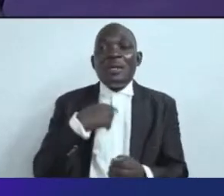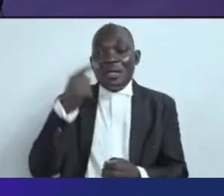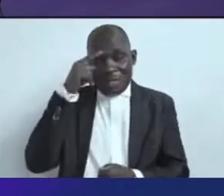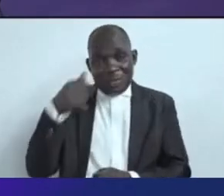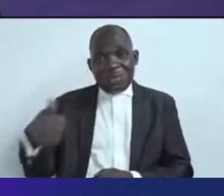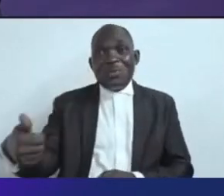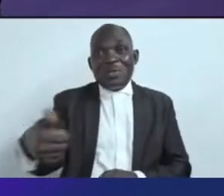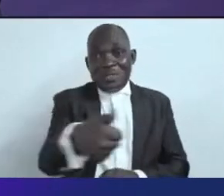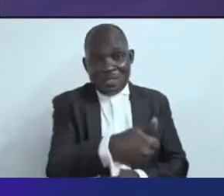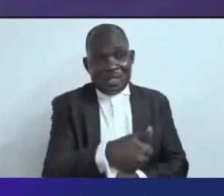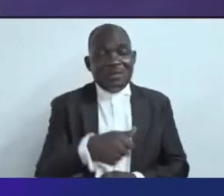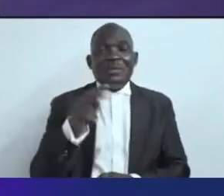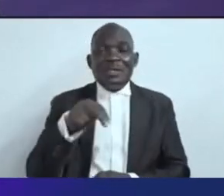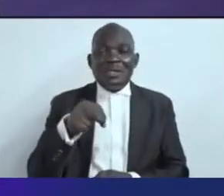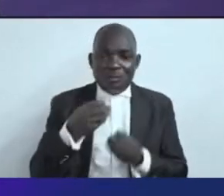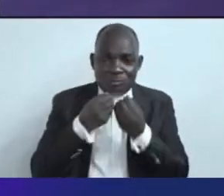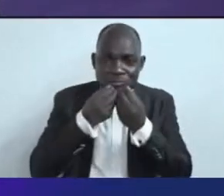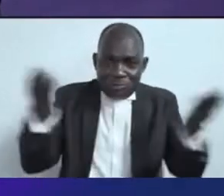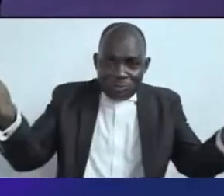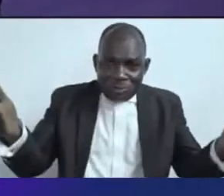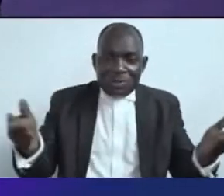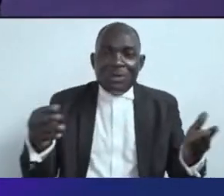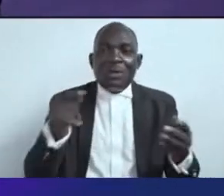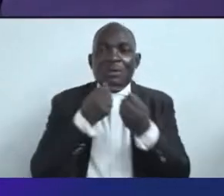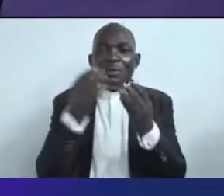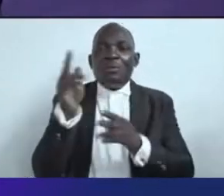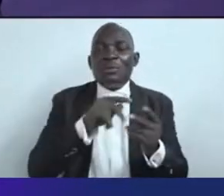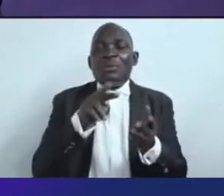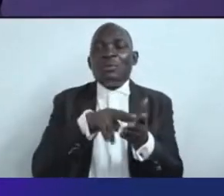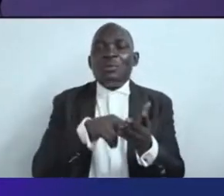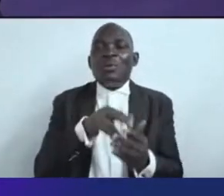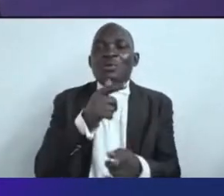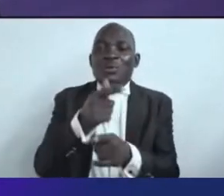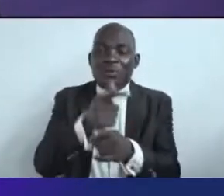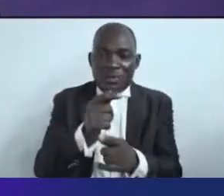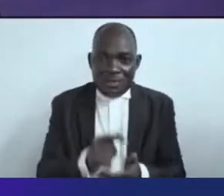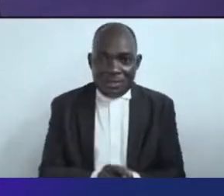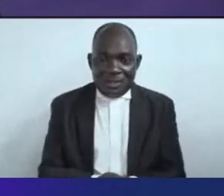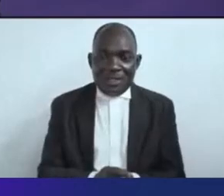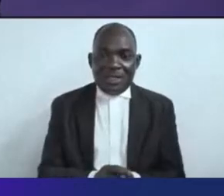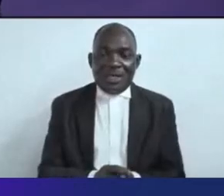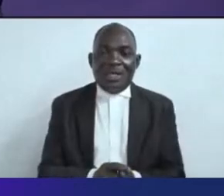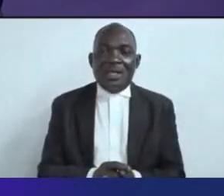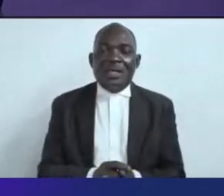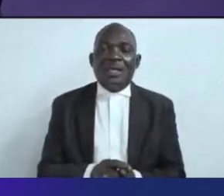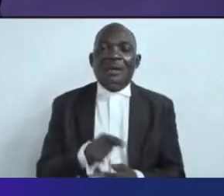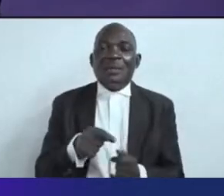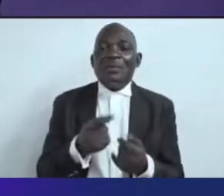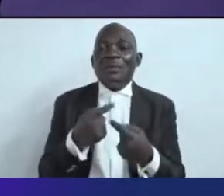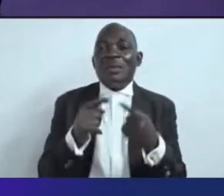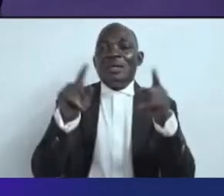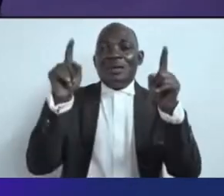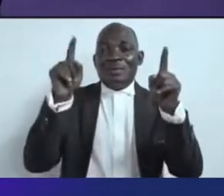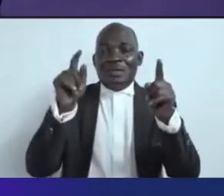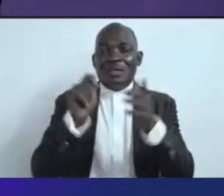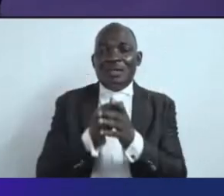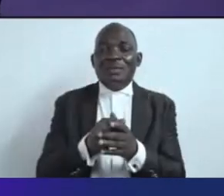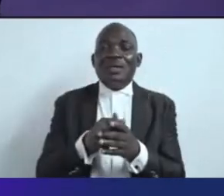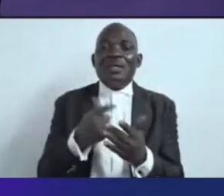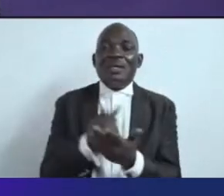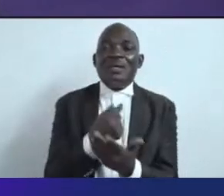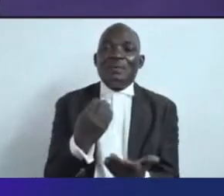guys need to, you know, report accurately, you know, on the developments on our